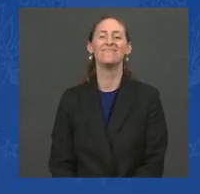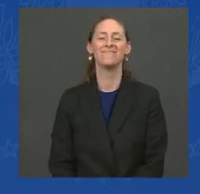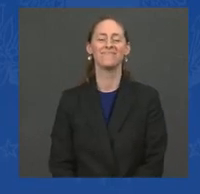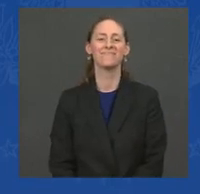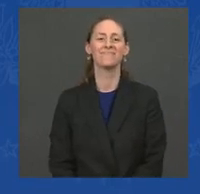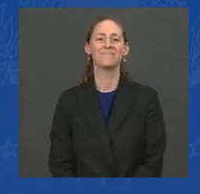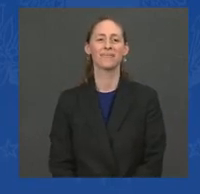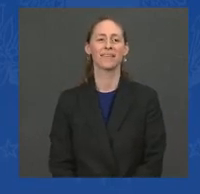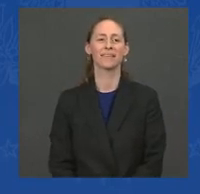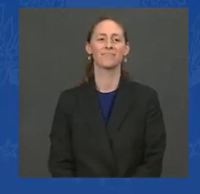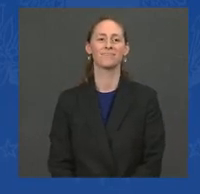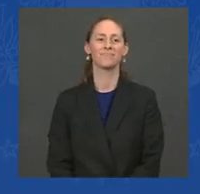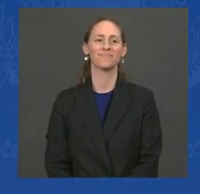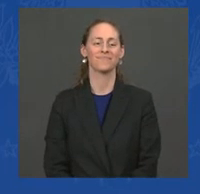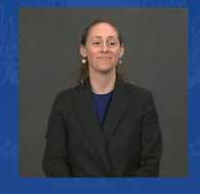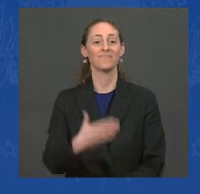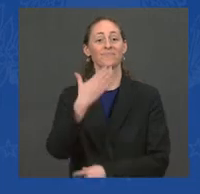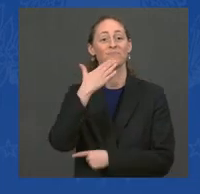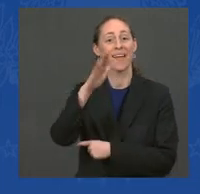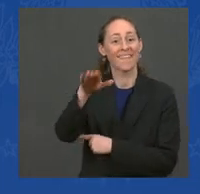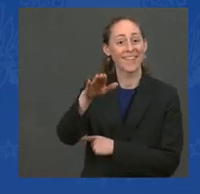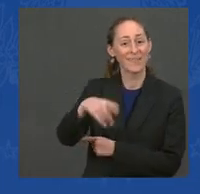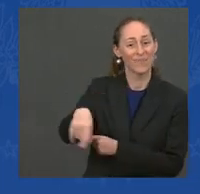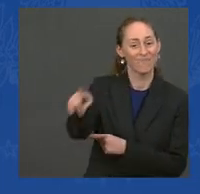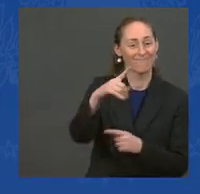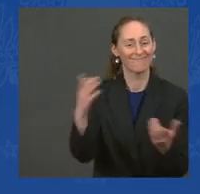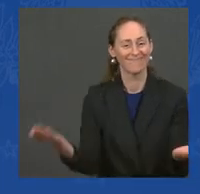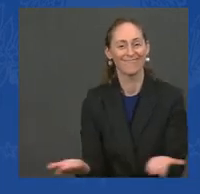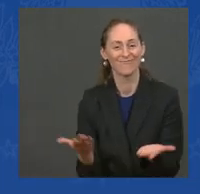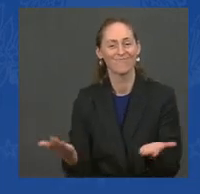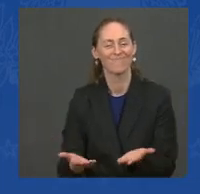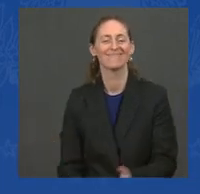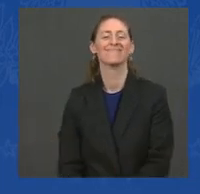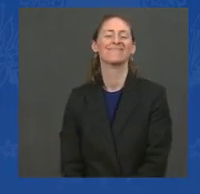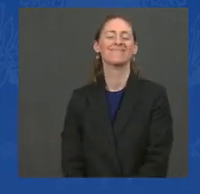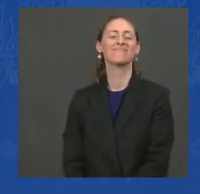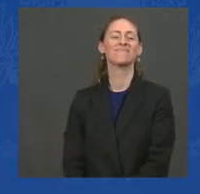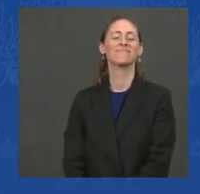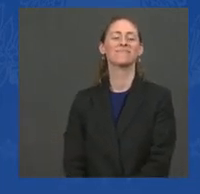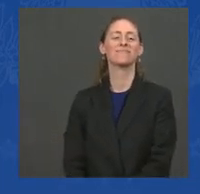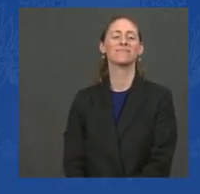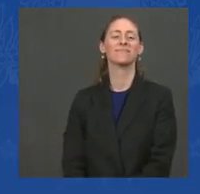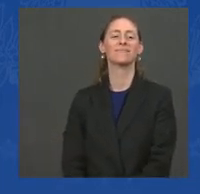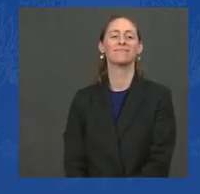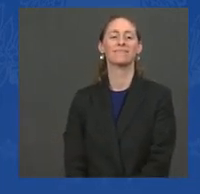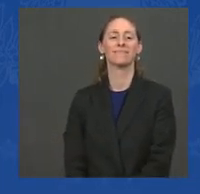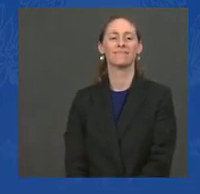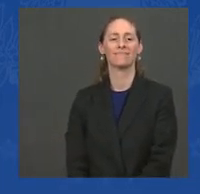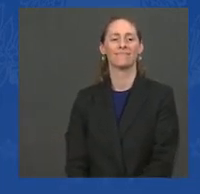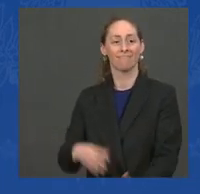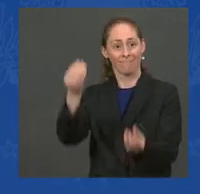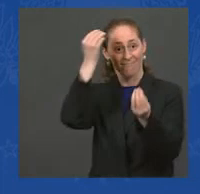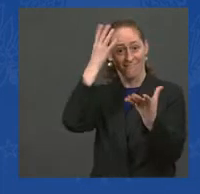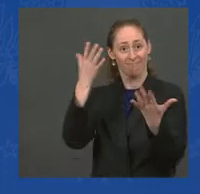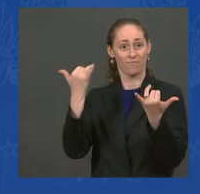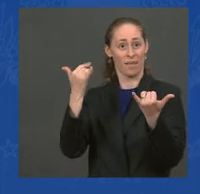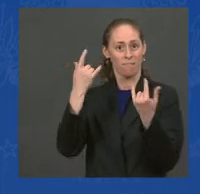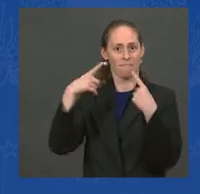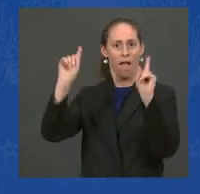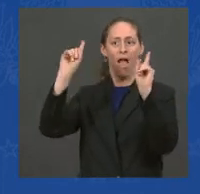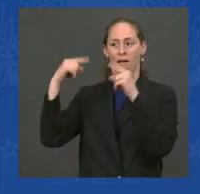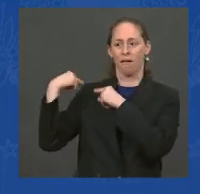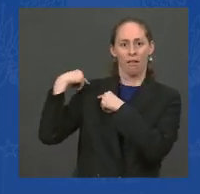Good afternoon, everyone. Today, for the first time since March of 2020, the American unemployment rate is